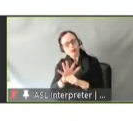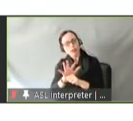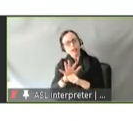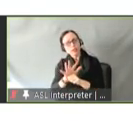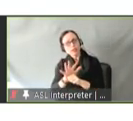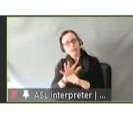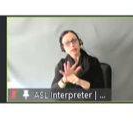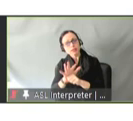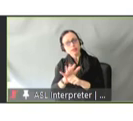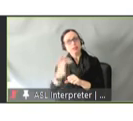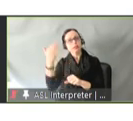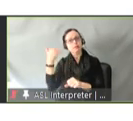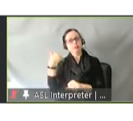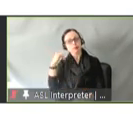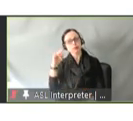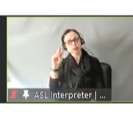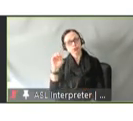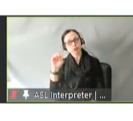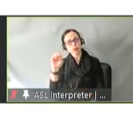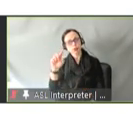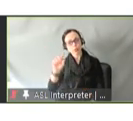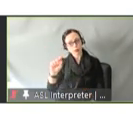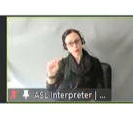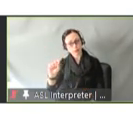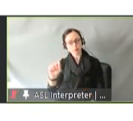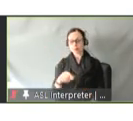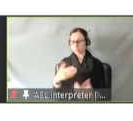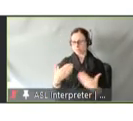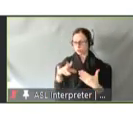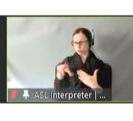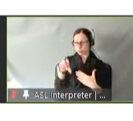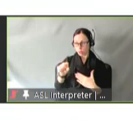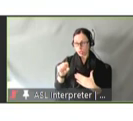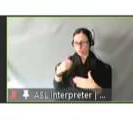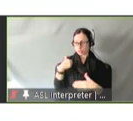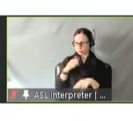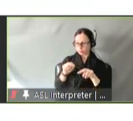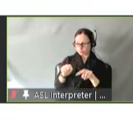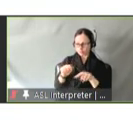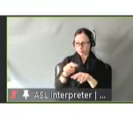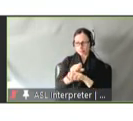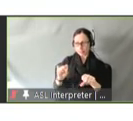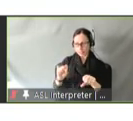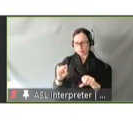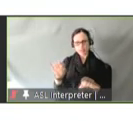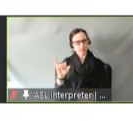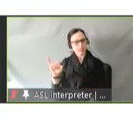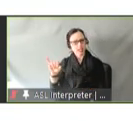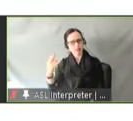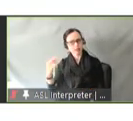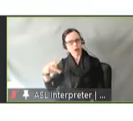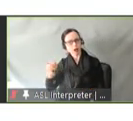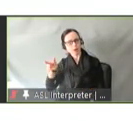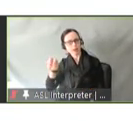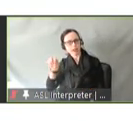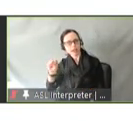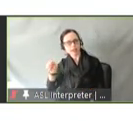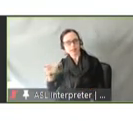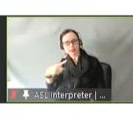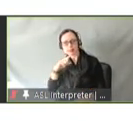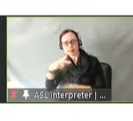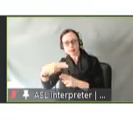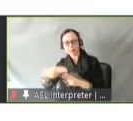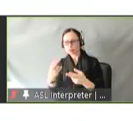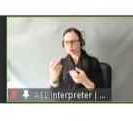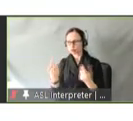as June 2020. In the U.S., we're monitoring vaccine safety, as Dr. Hopkins mentioned, using multiple surveillance